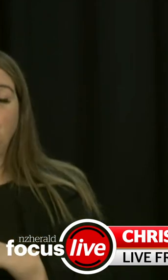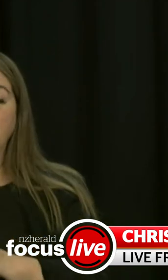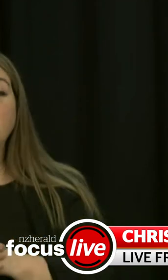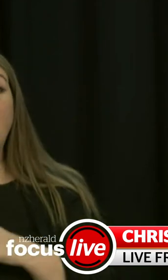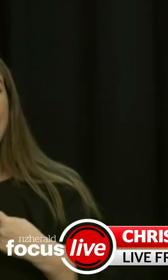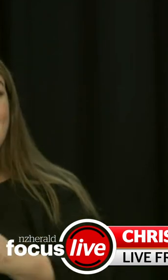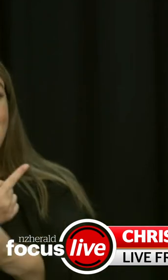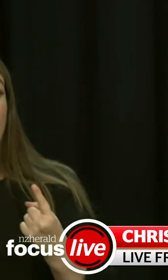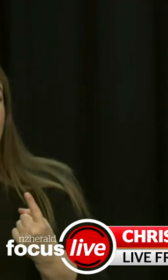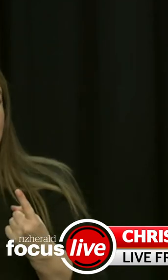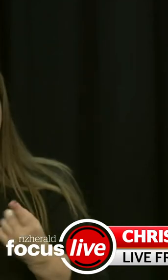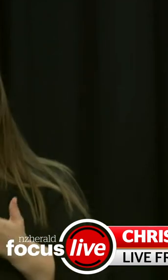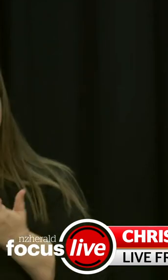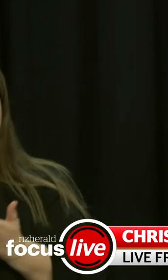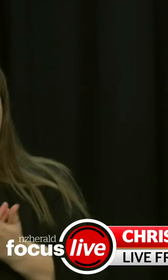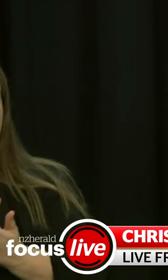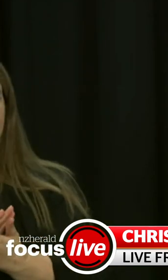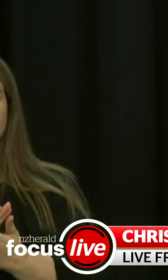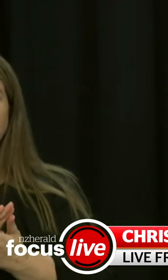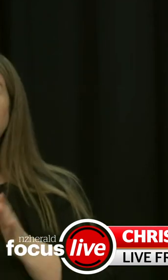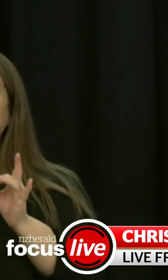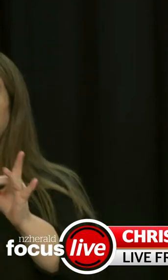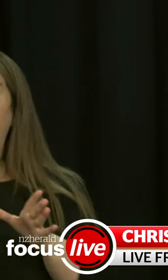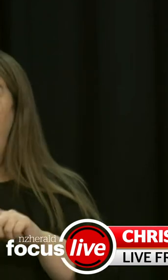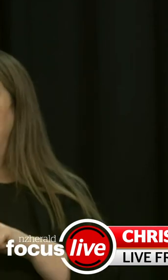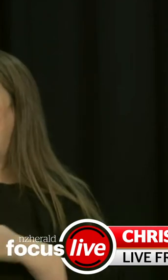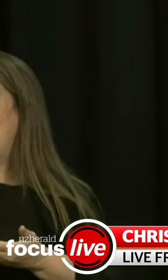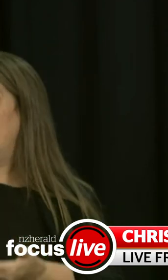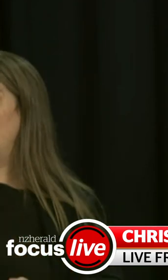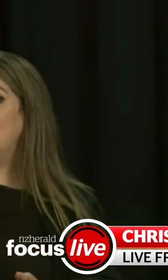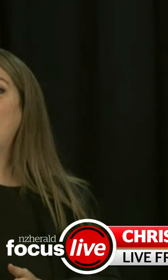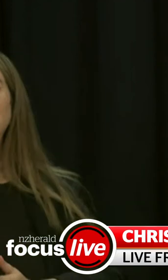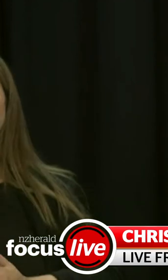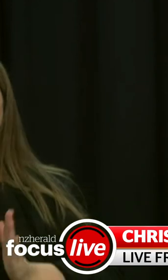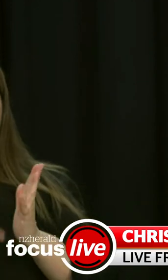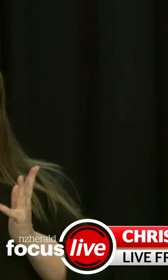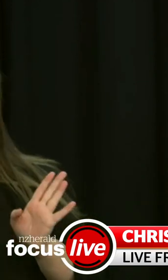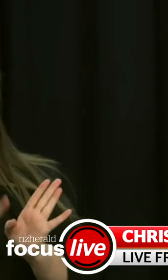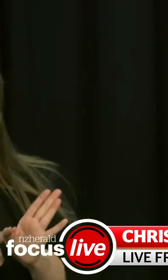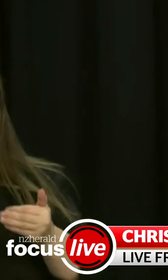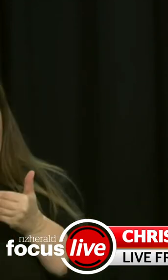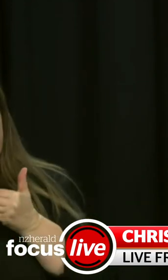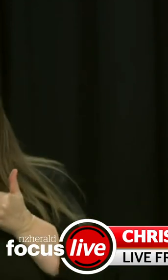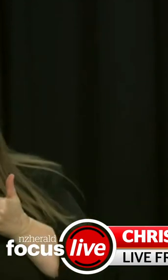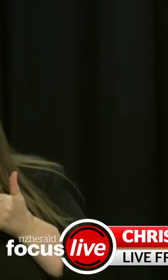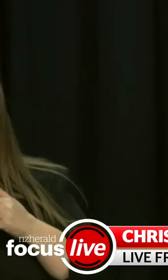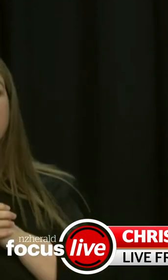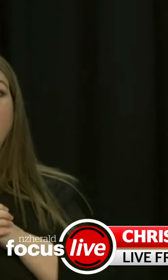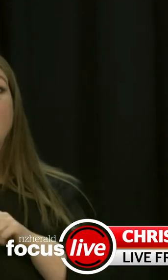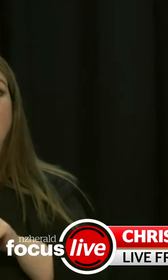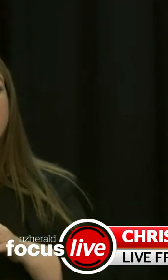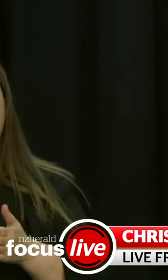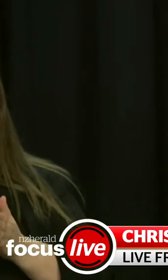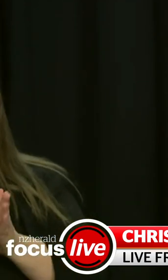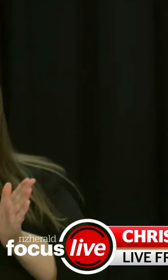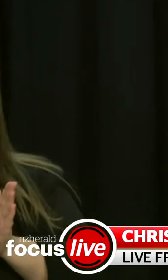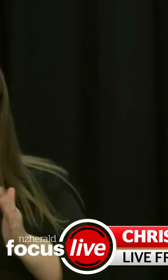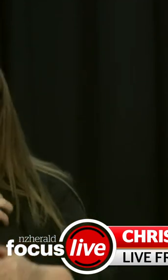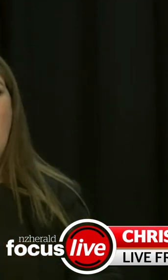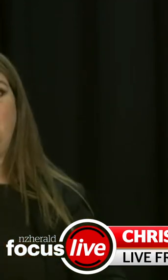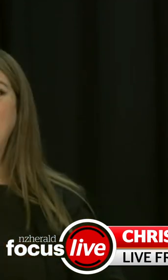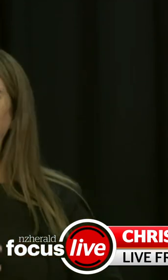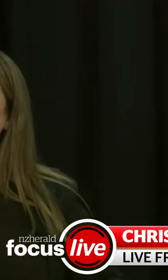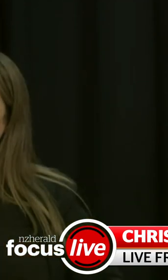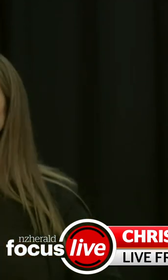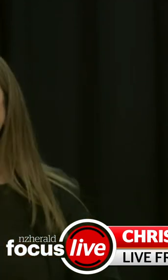from 1 July this year. And this government expects this will go a long way to address attrition and continue to make defence a career